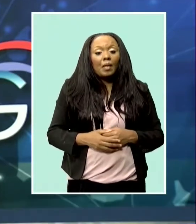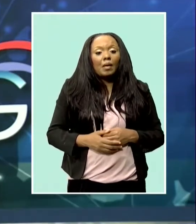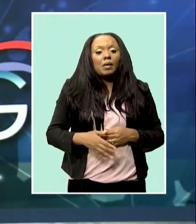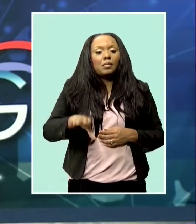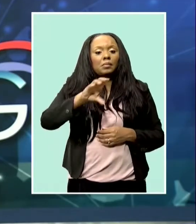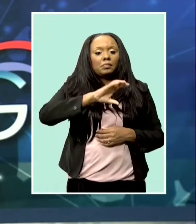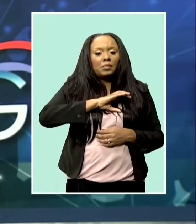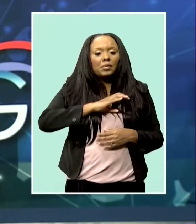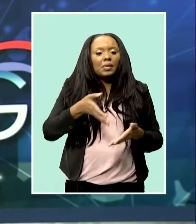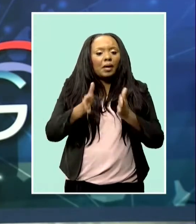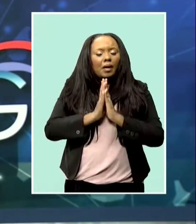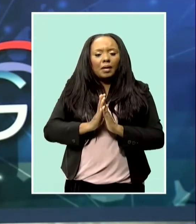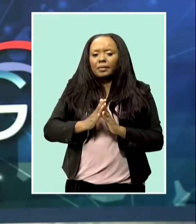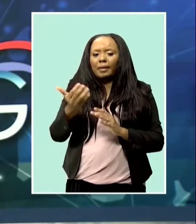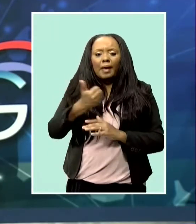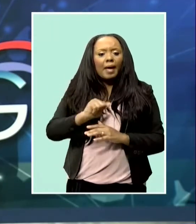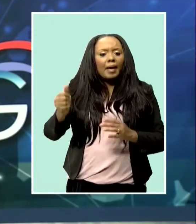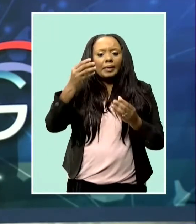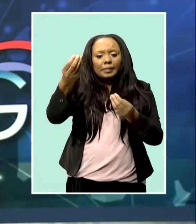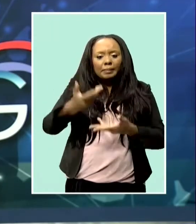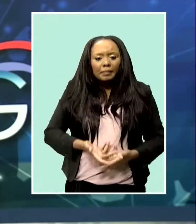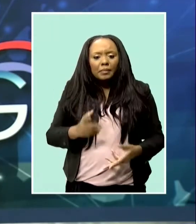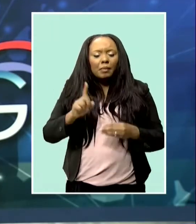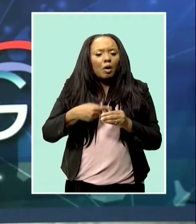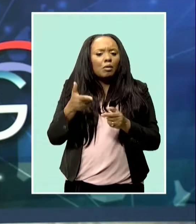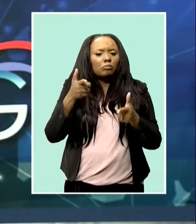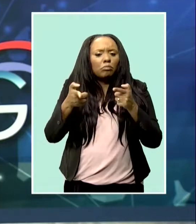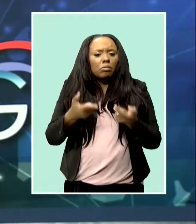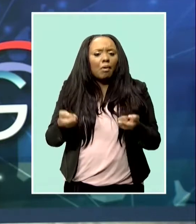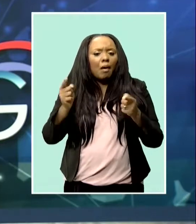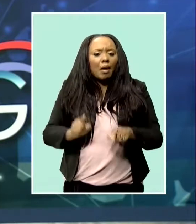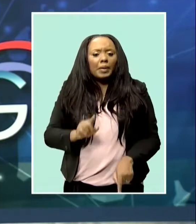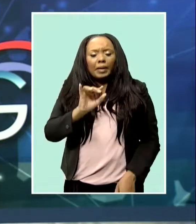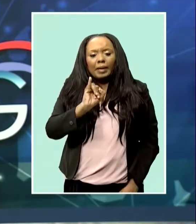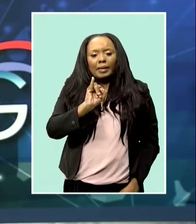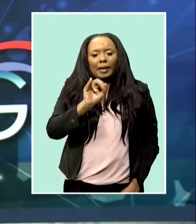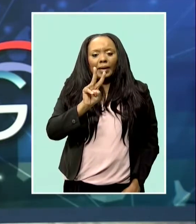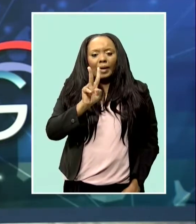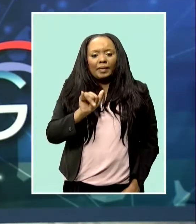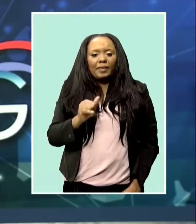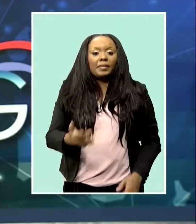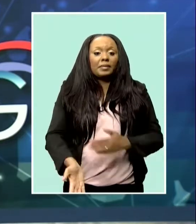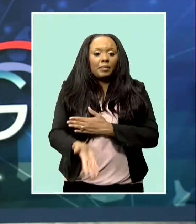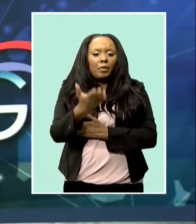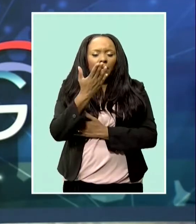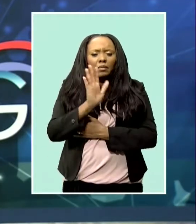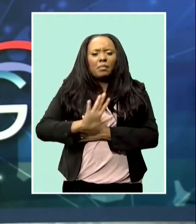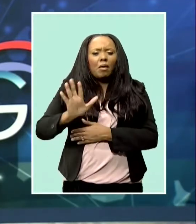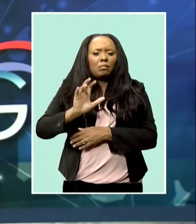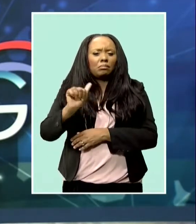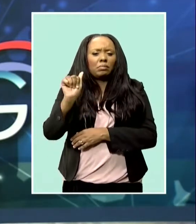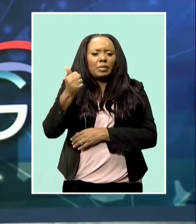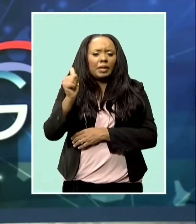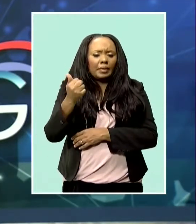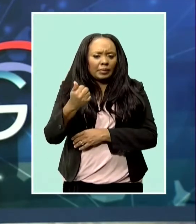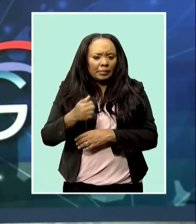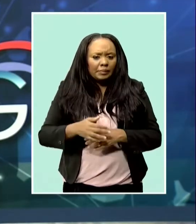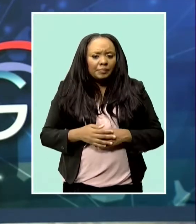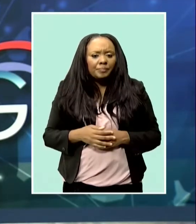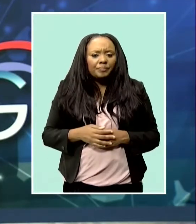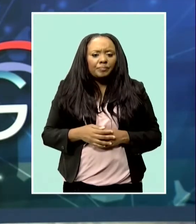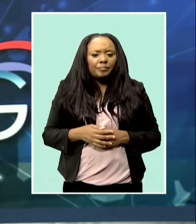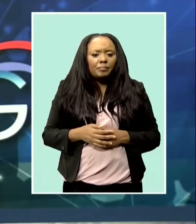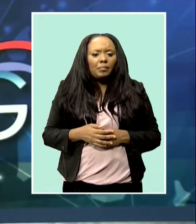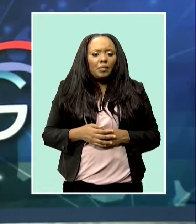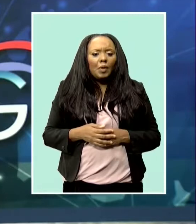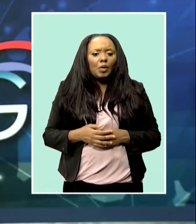are appealing to the public for any information regarding a shooting at the Ivy this morning around 10. Information reaching the